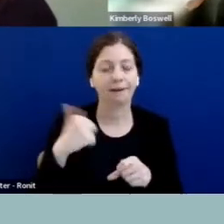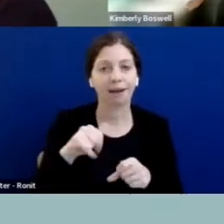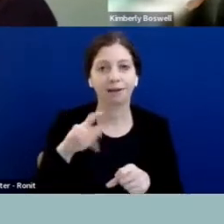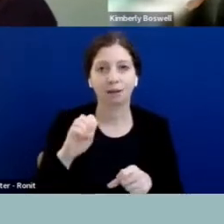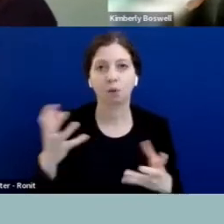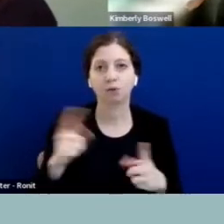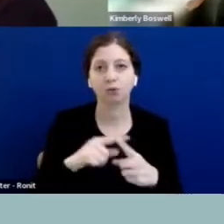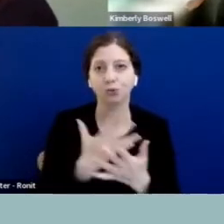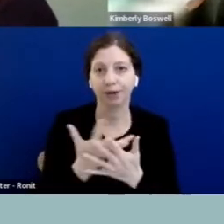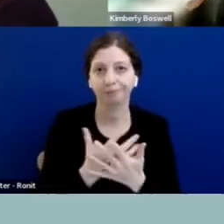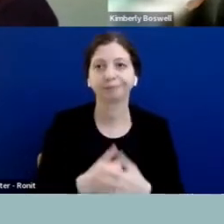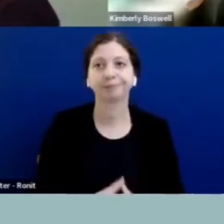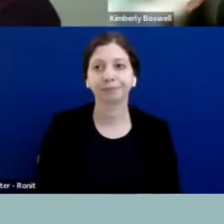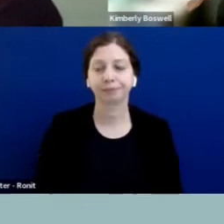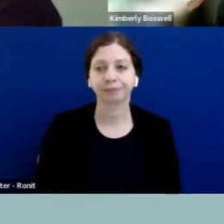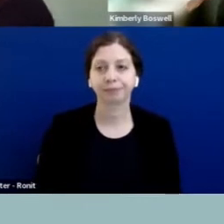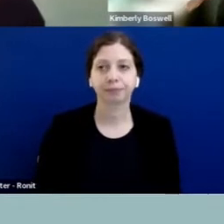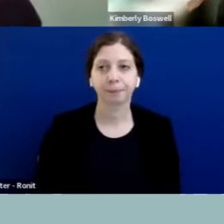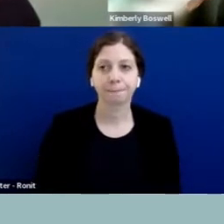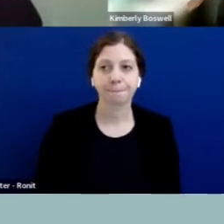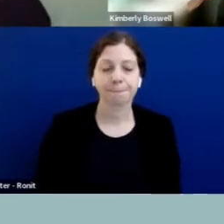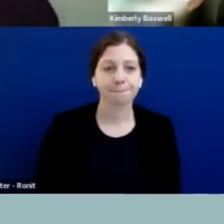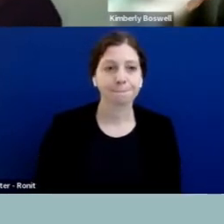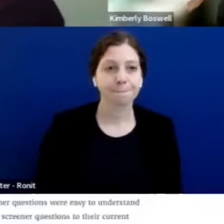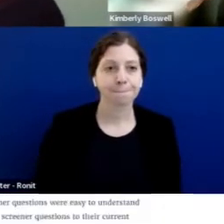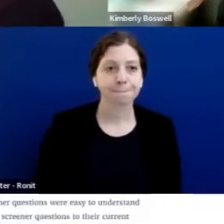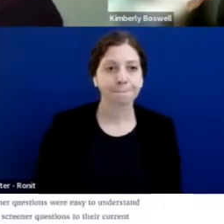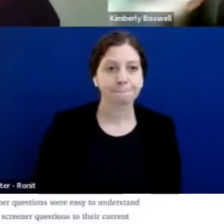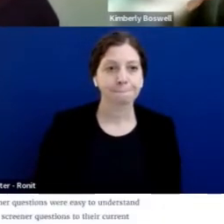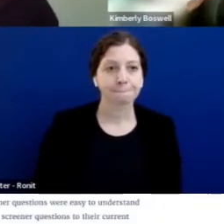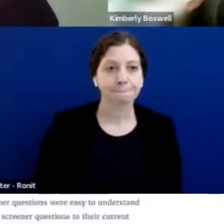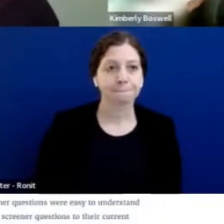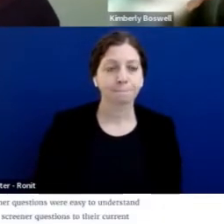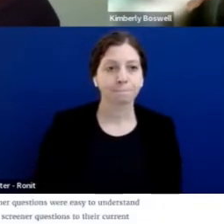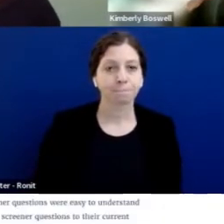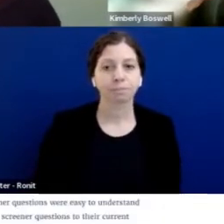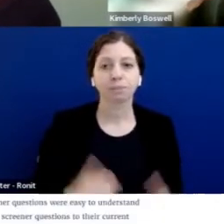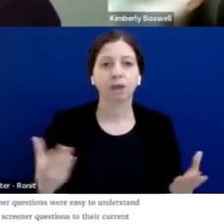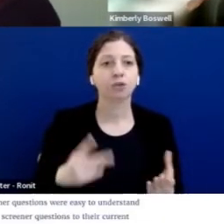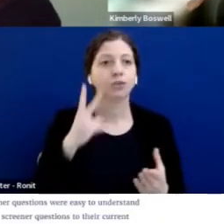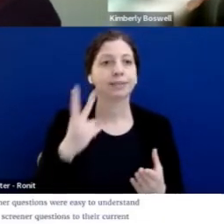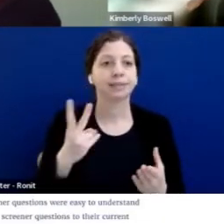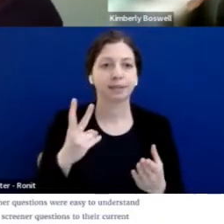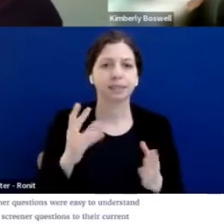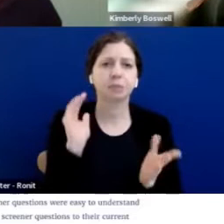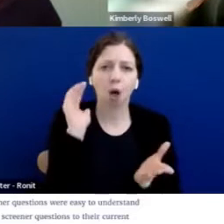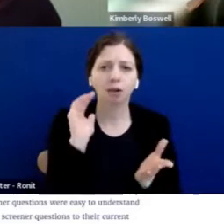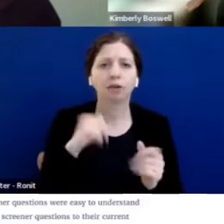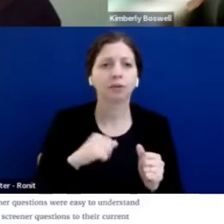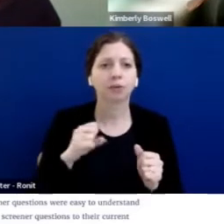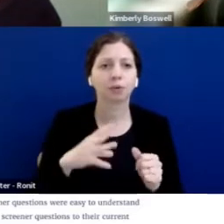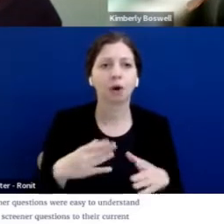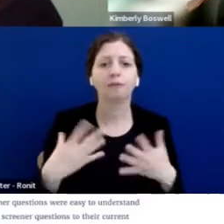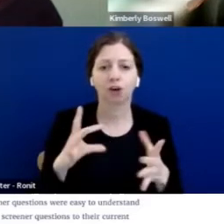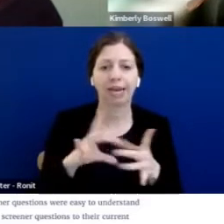to screen. Next slide. So here you'll see, and it's very small, so we offered the link